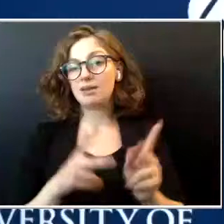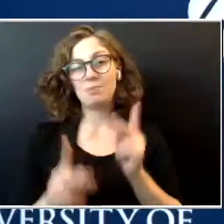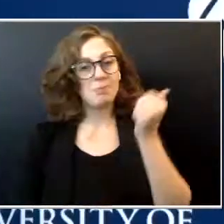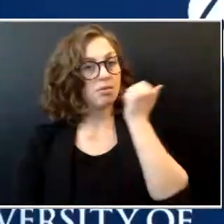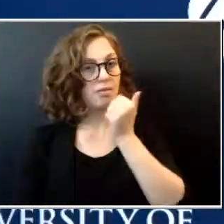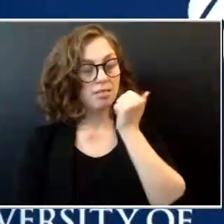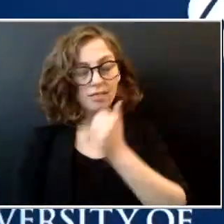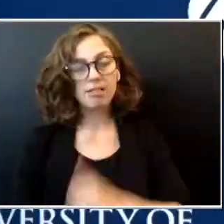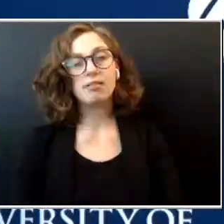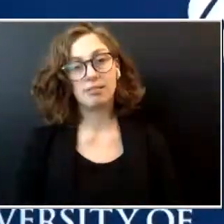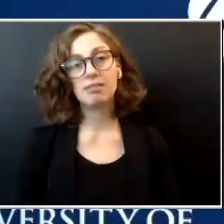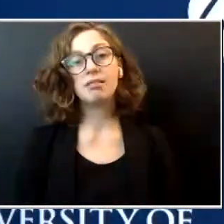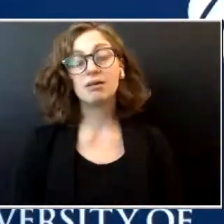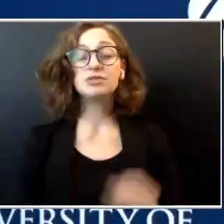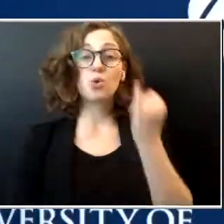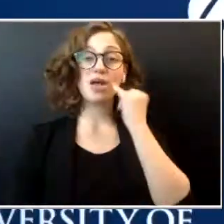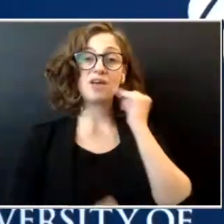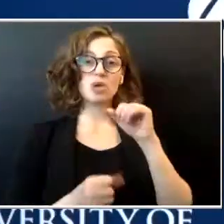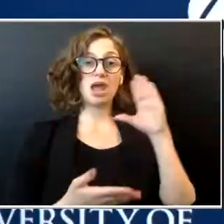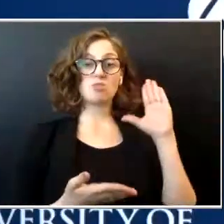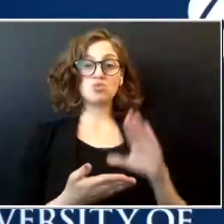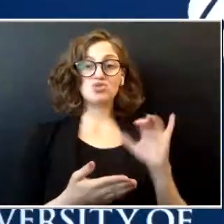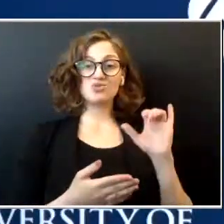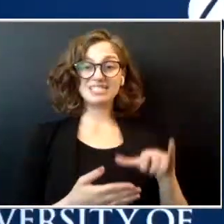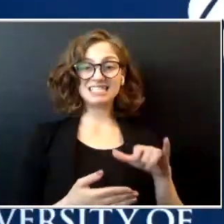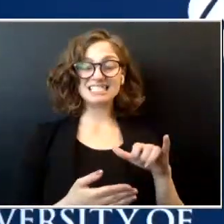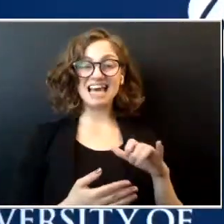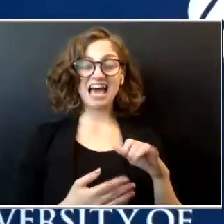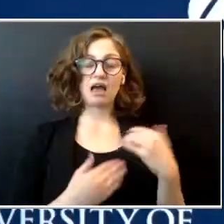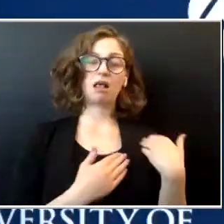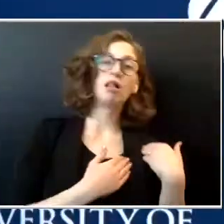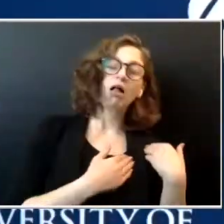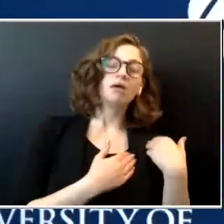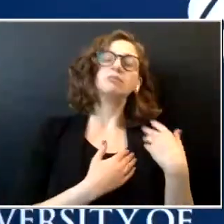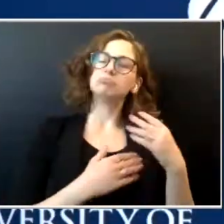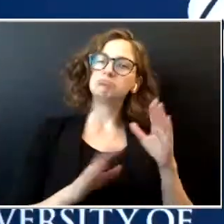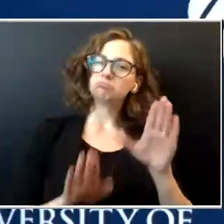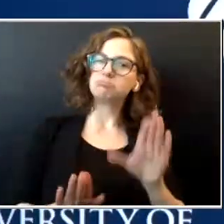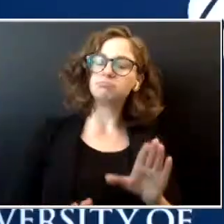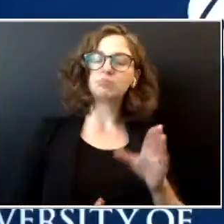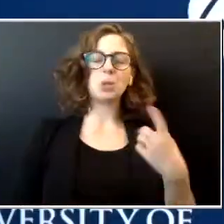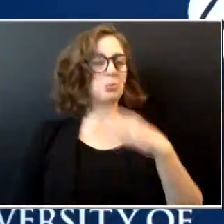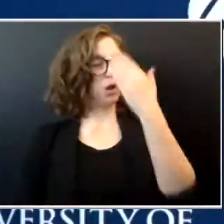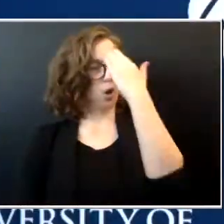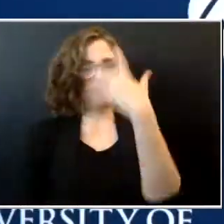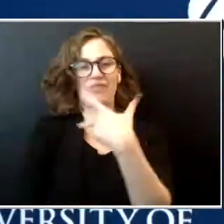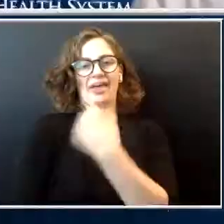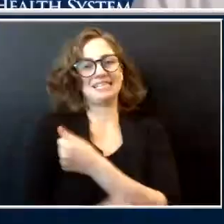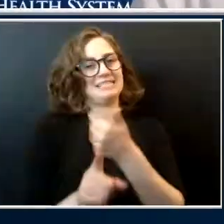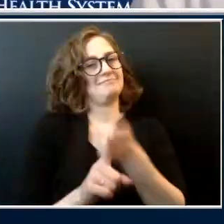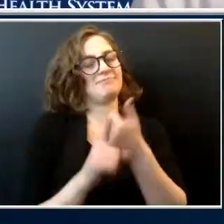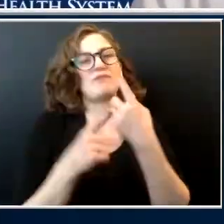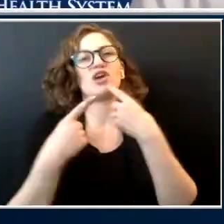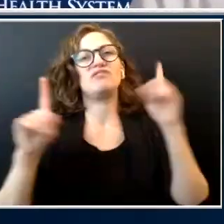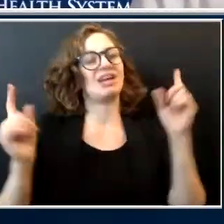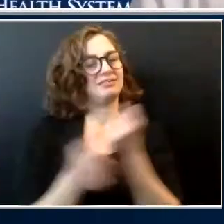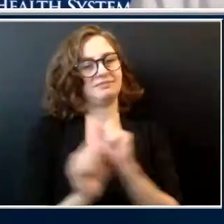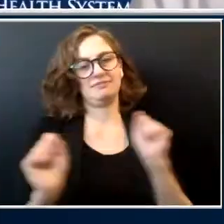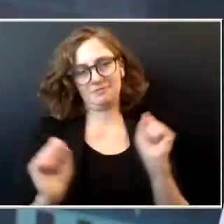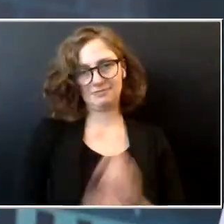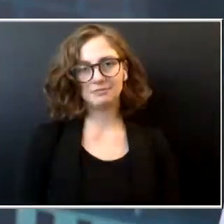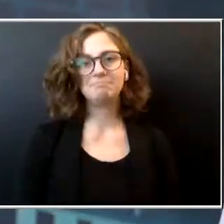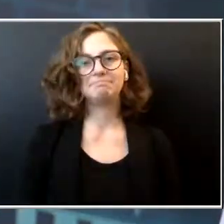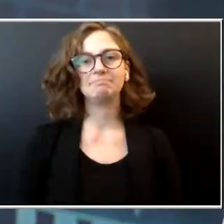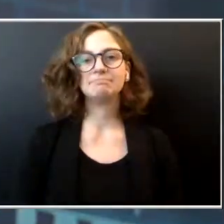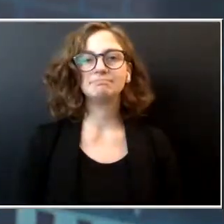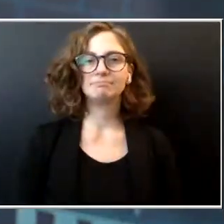So if we can reduce that burden, that's really good. We know that these vaccines are very effective and very safe as well. You know, I'm just